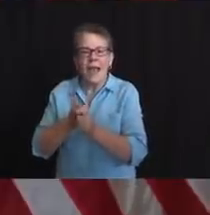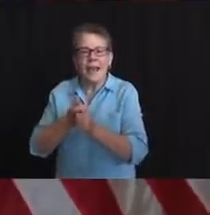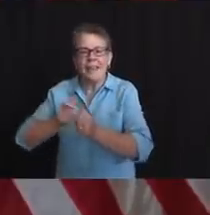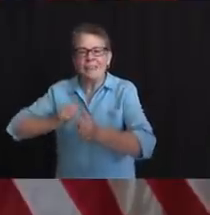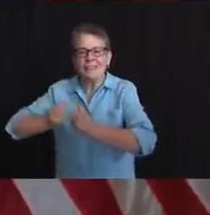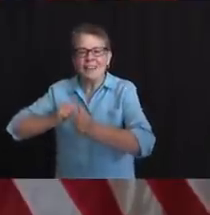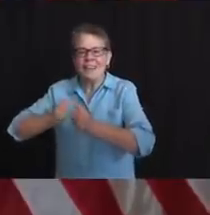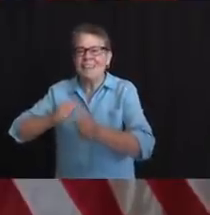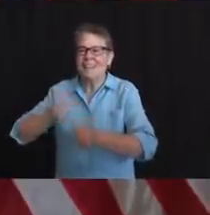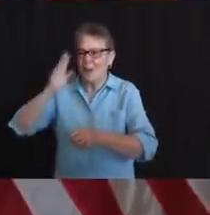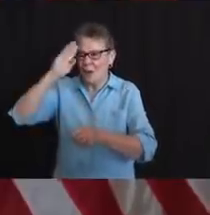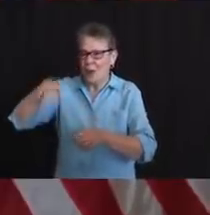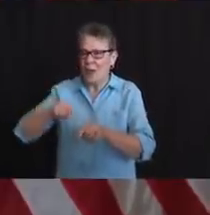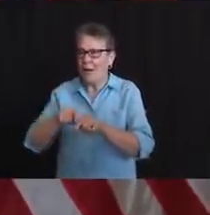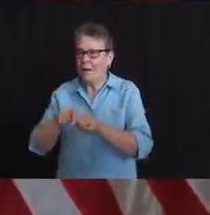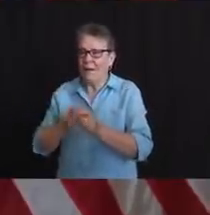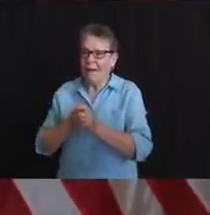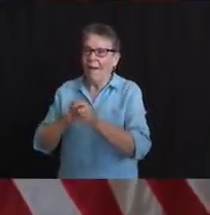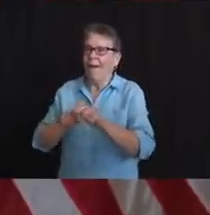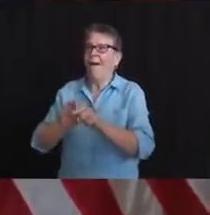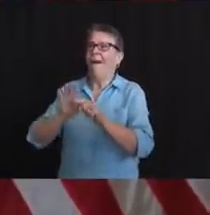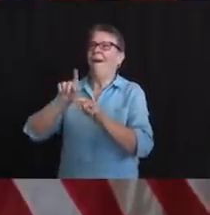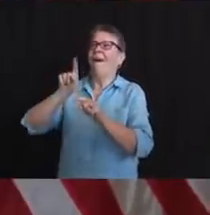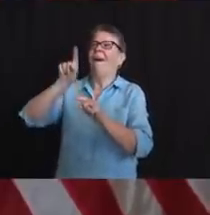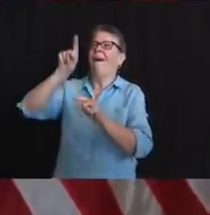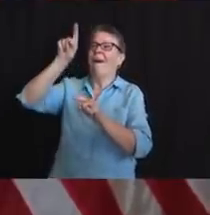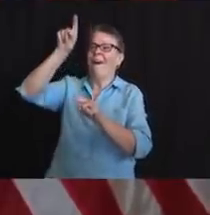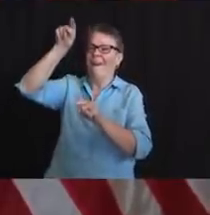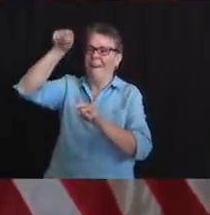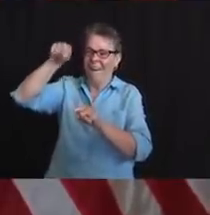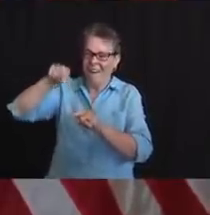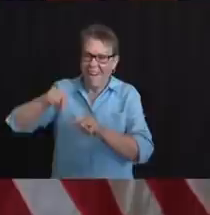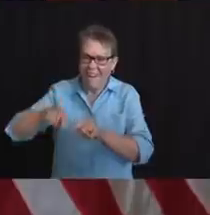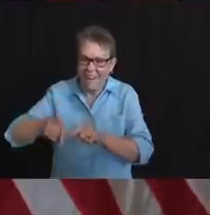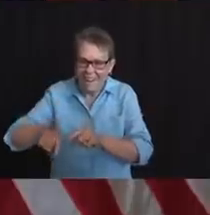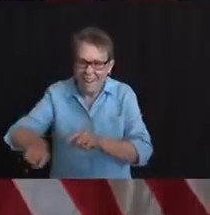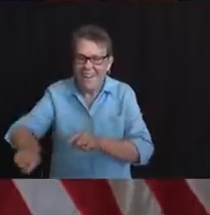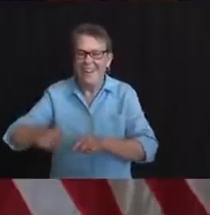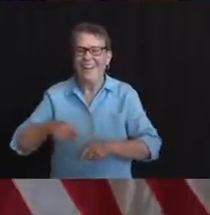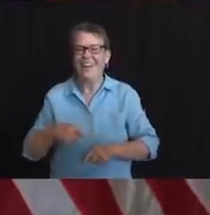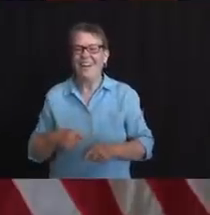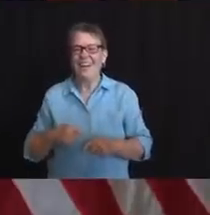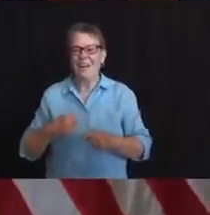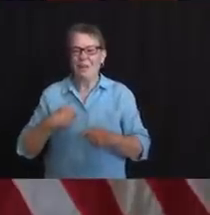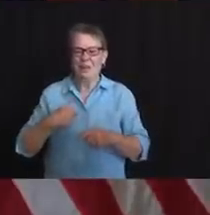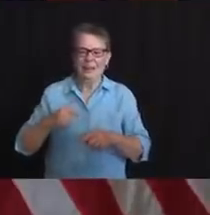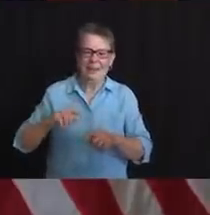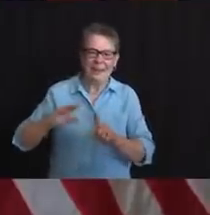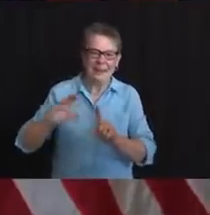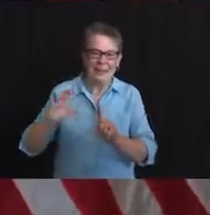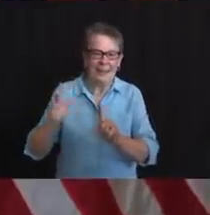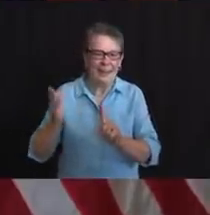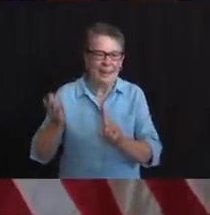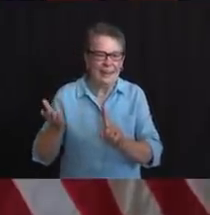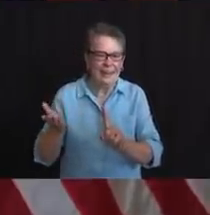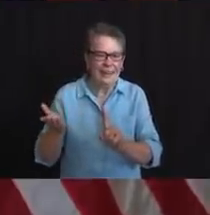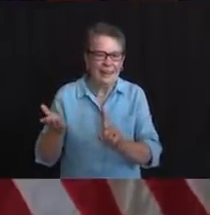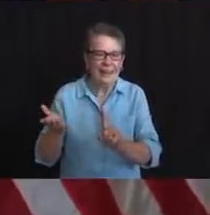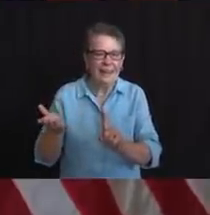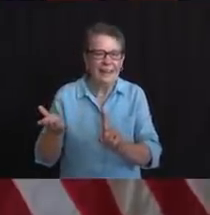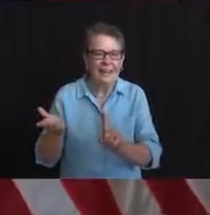Commissioner Scacchetti to do something about those hills next year. We can go on the flats.